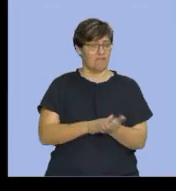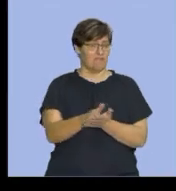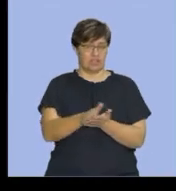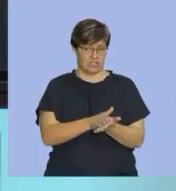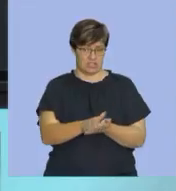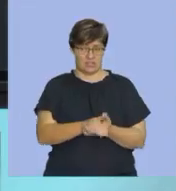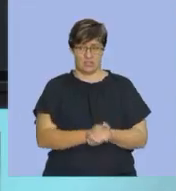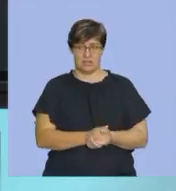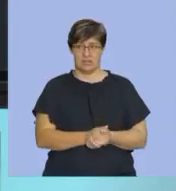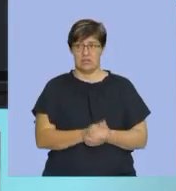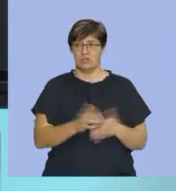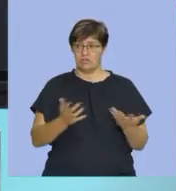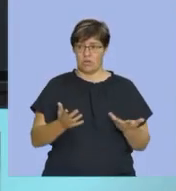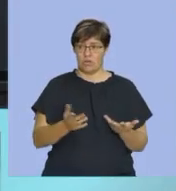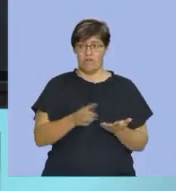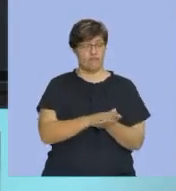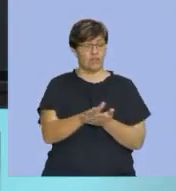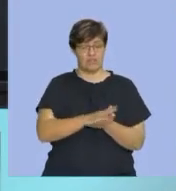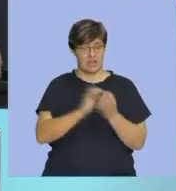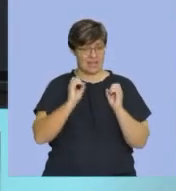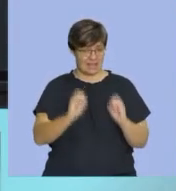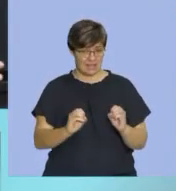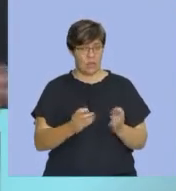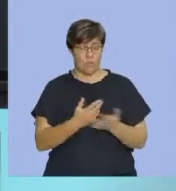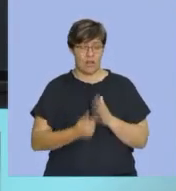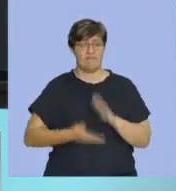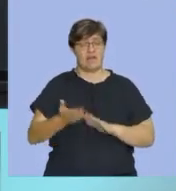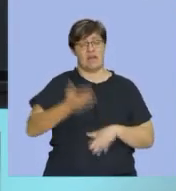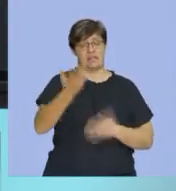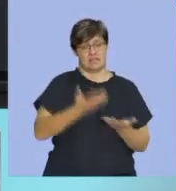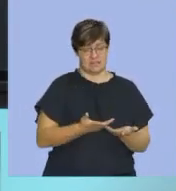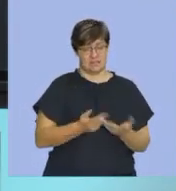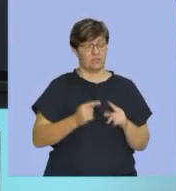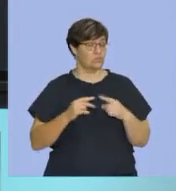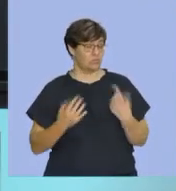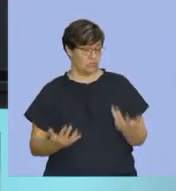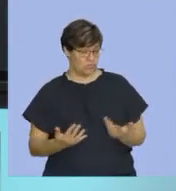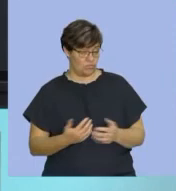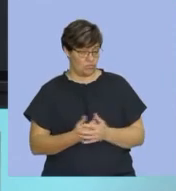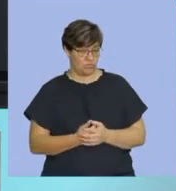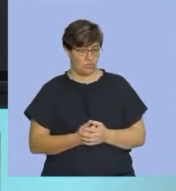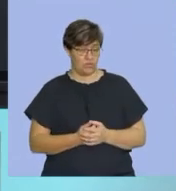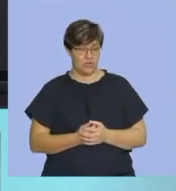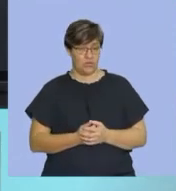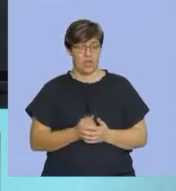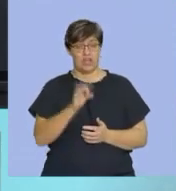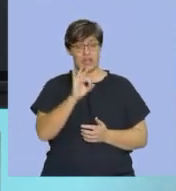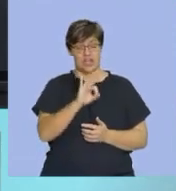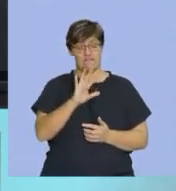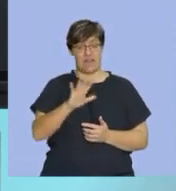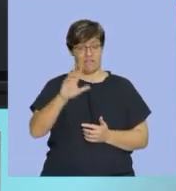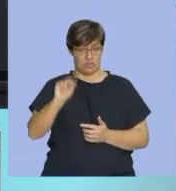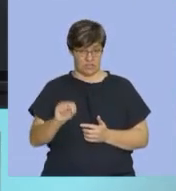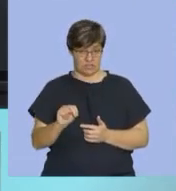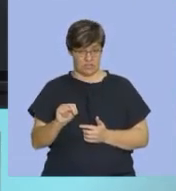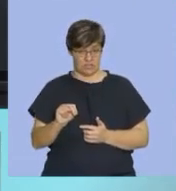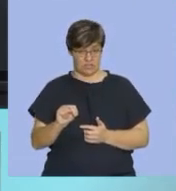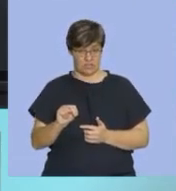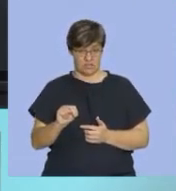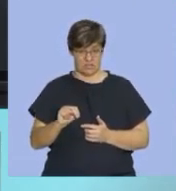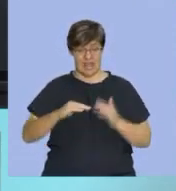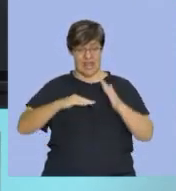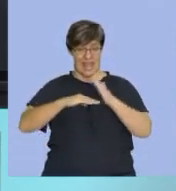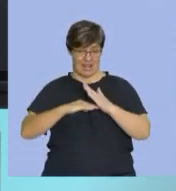friction, okay? Because if there's no friction, it'll accelerate. So the 35 newtons is at an